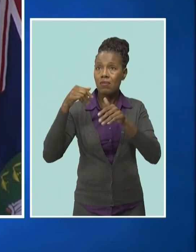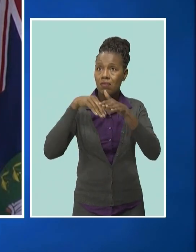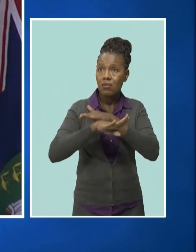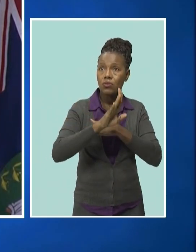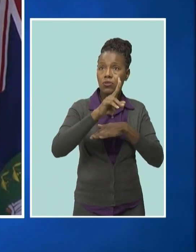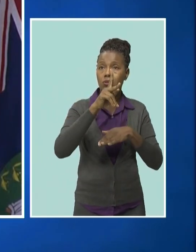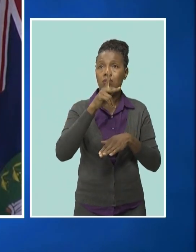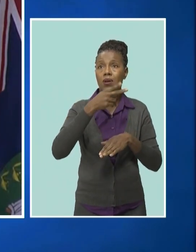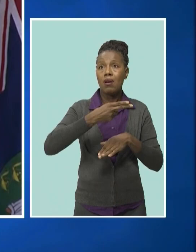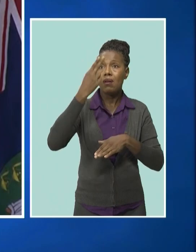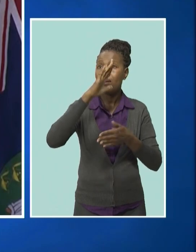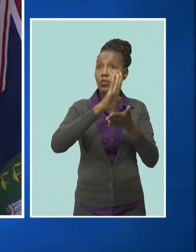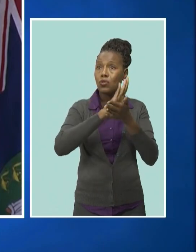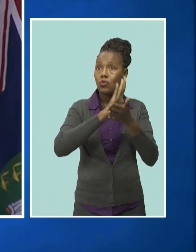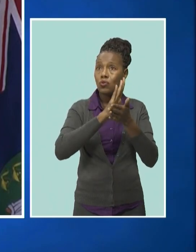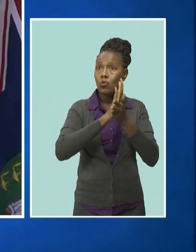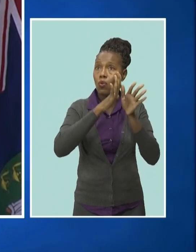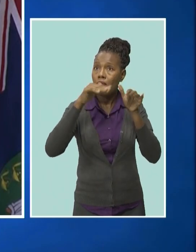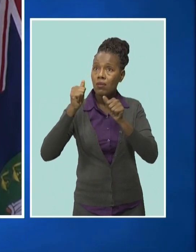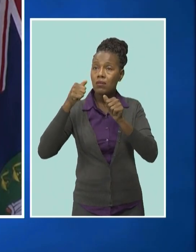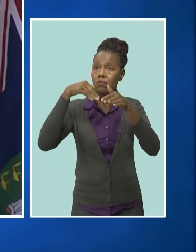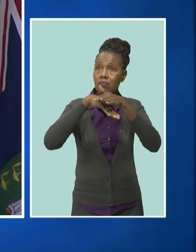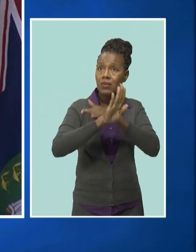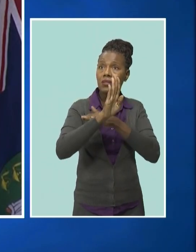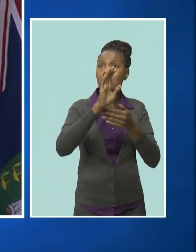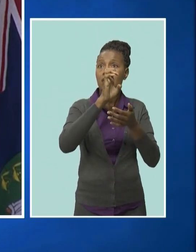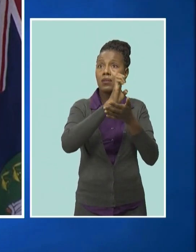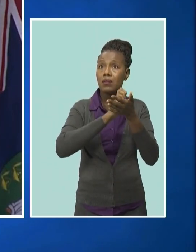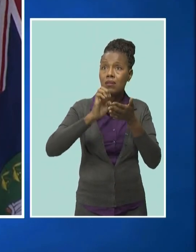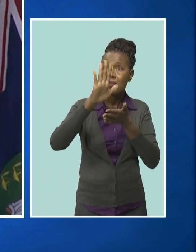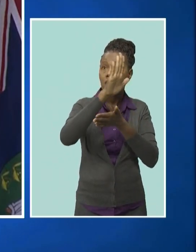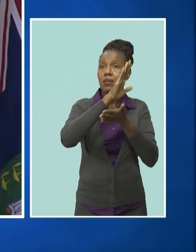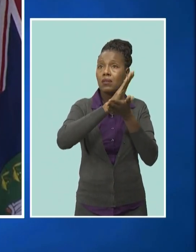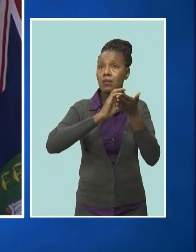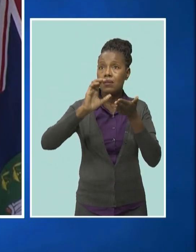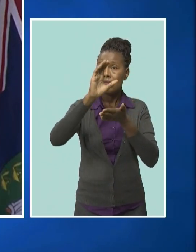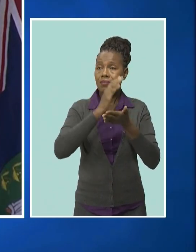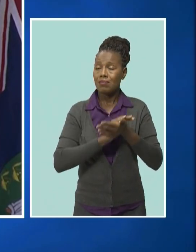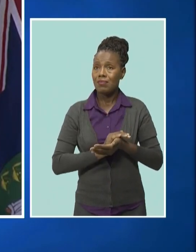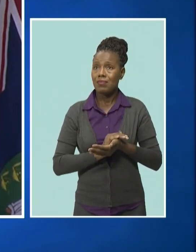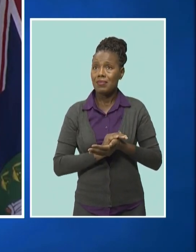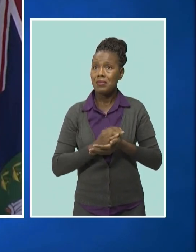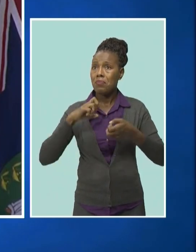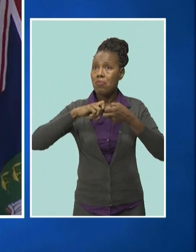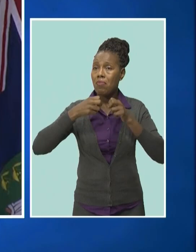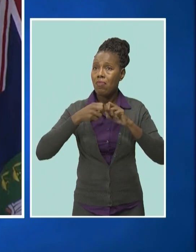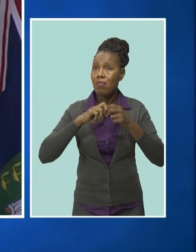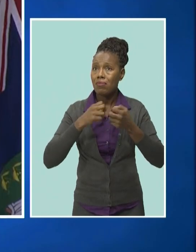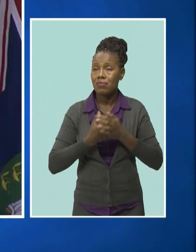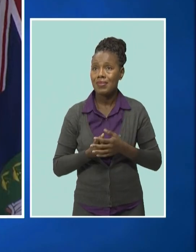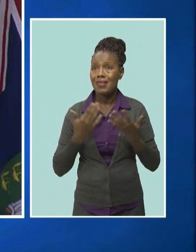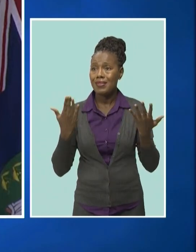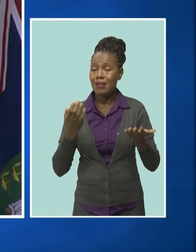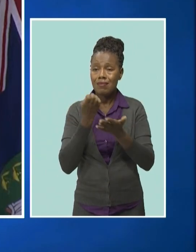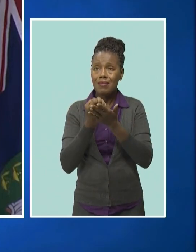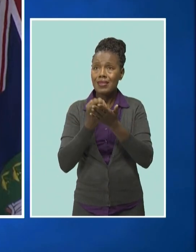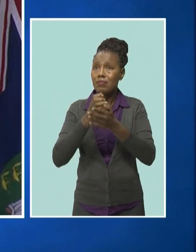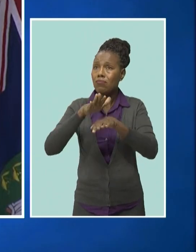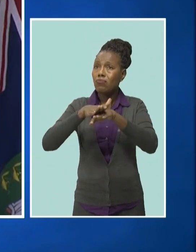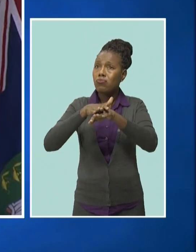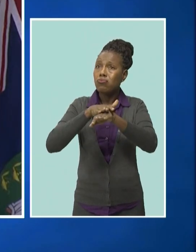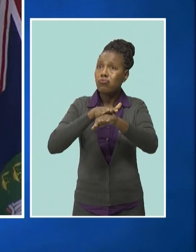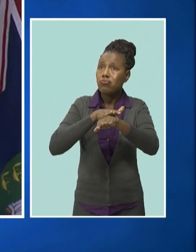This is why our economy is so sluggish in its recovery. We're